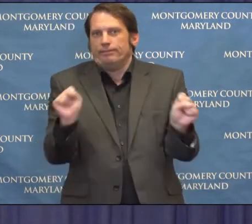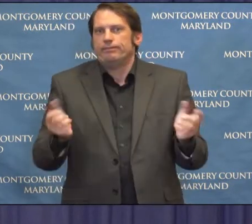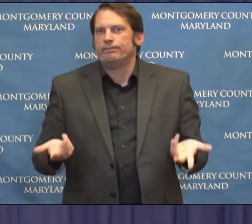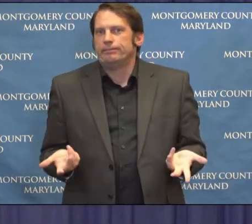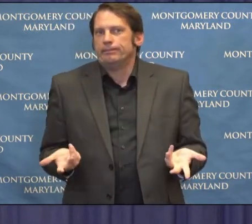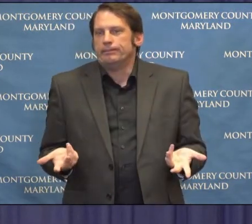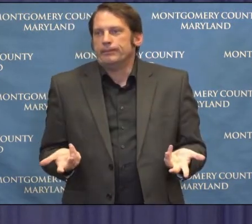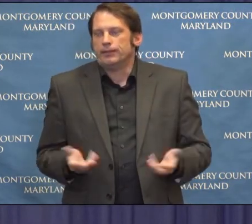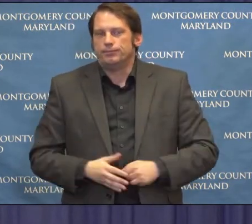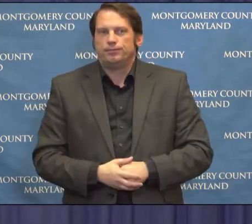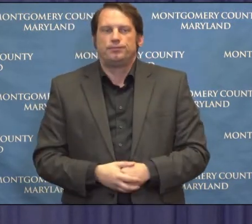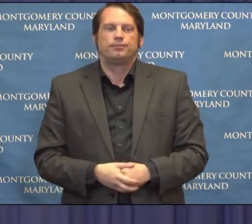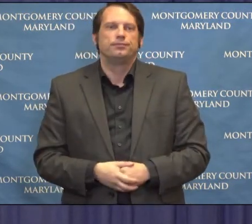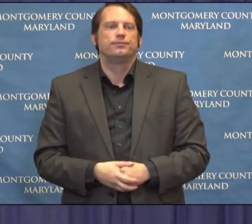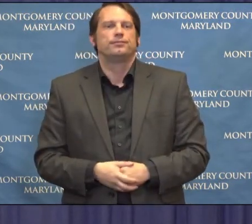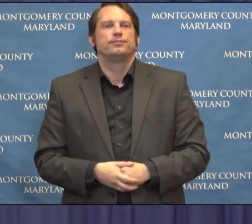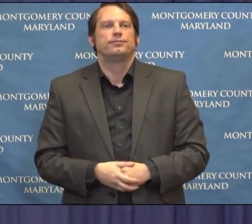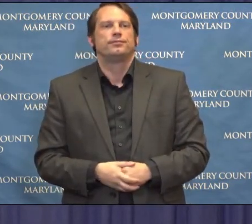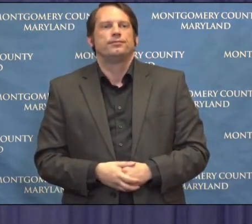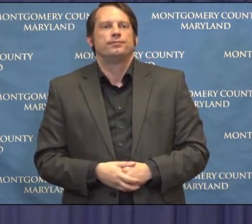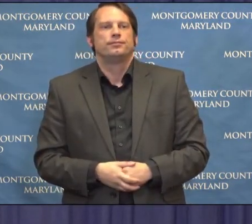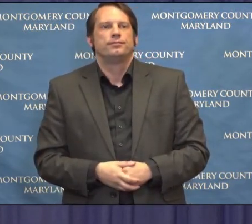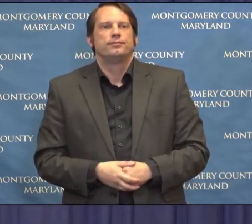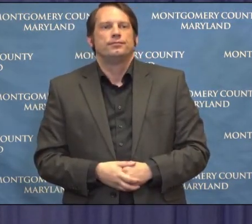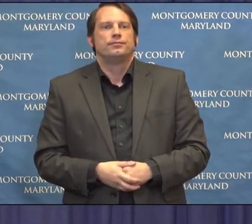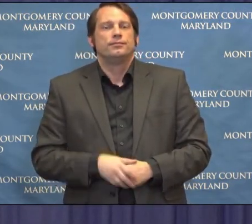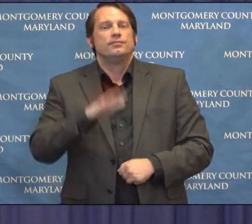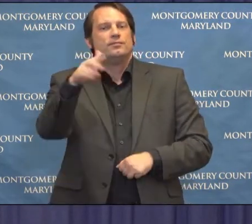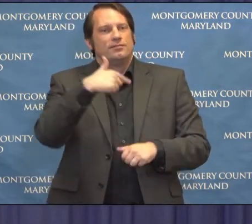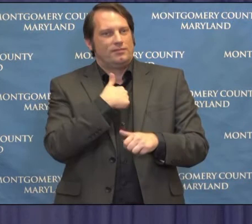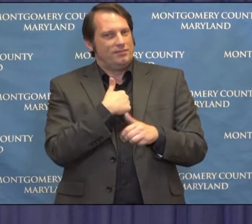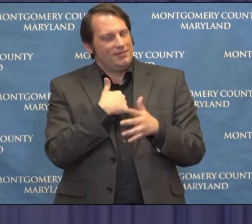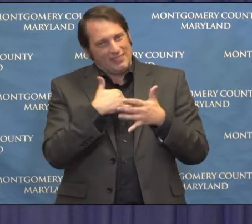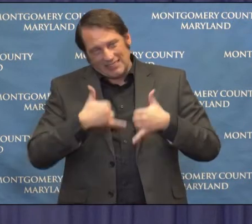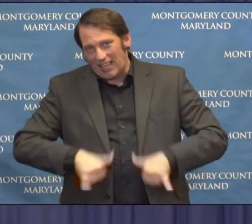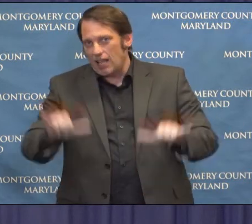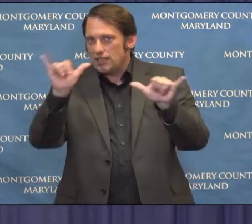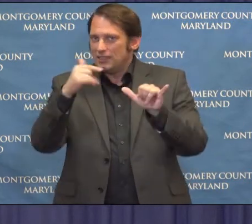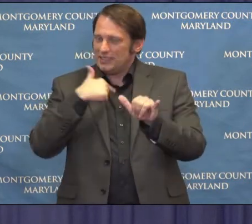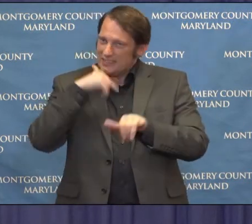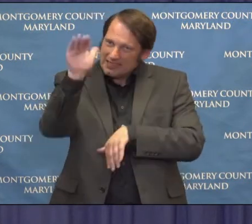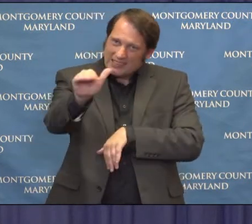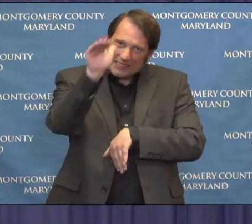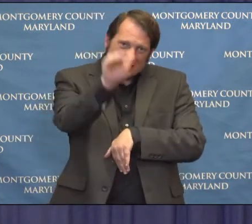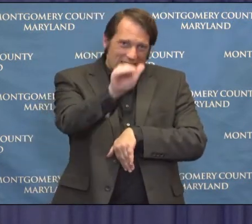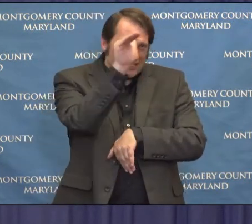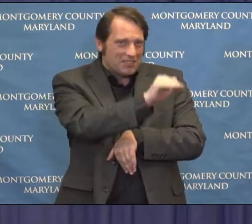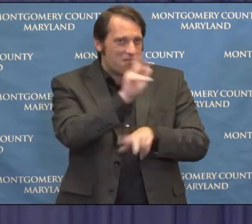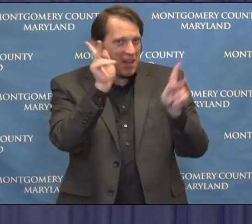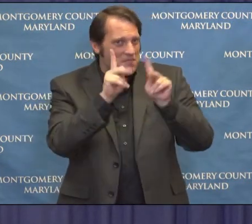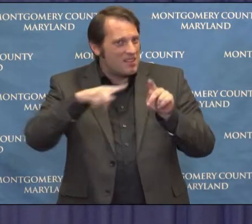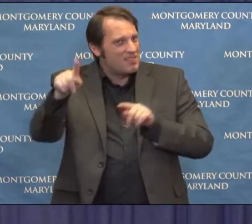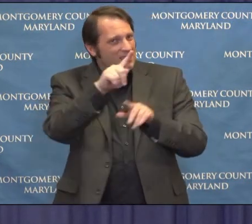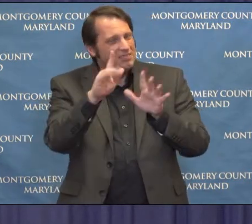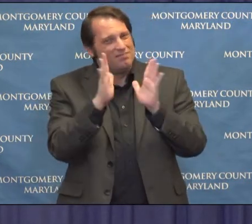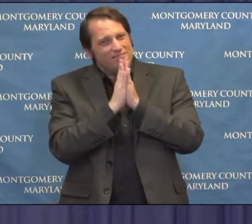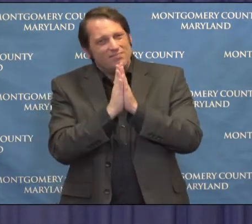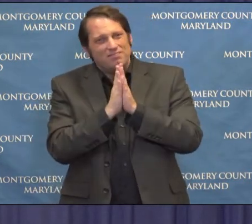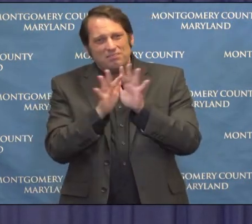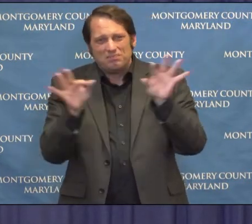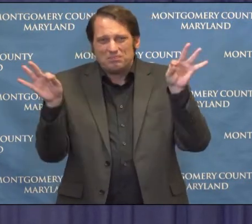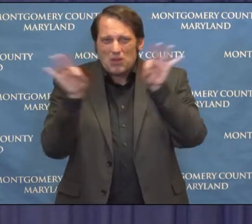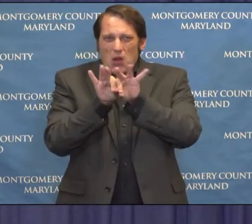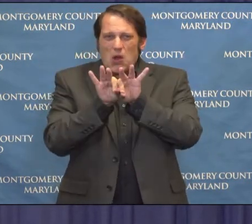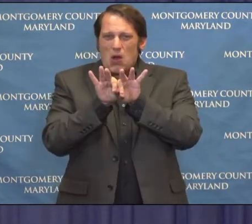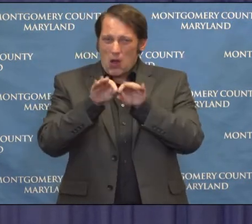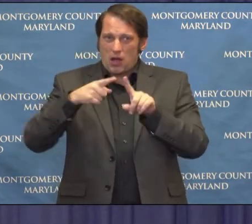I continue to implore people to think about the role that we as human beings play. It's not really often that somebody can get in